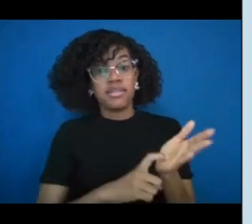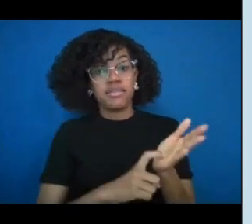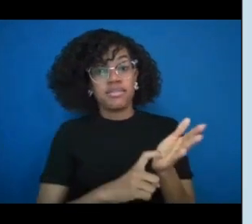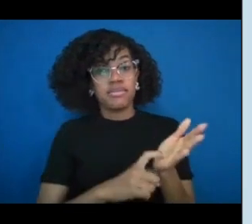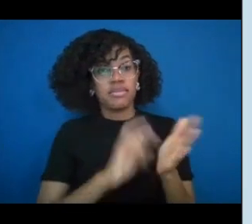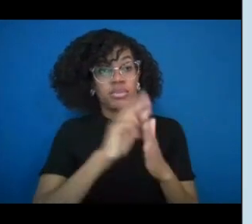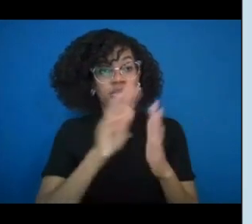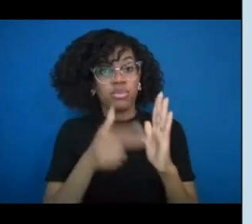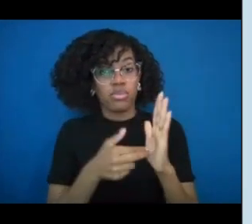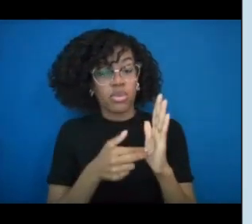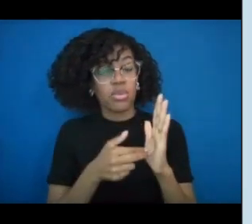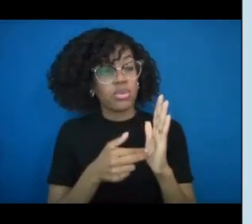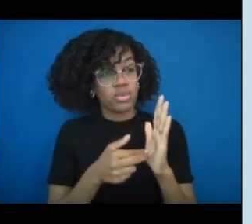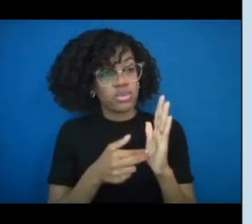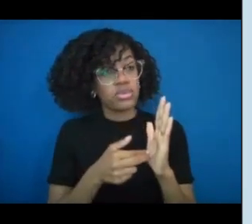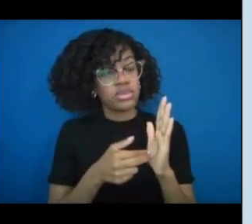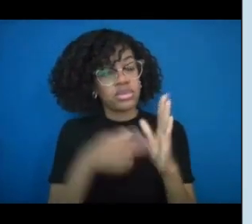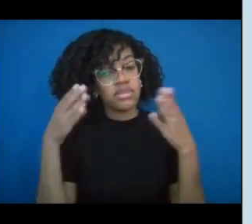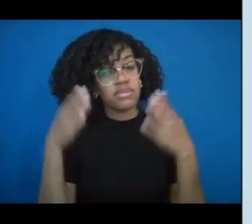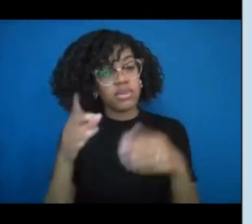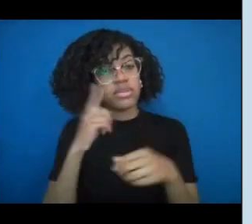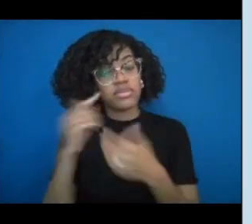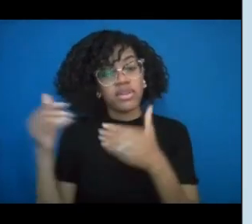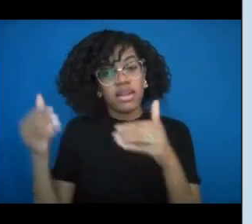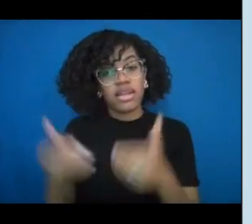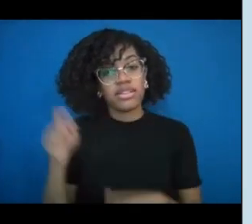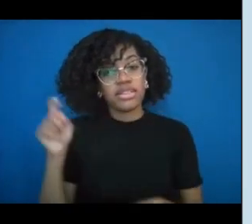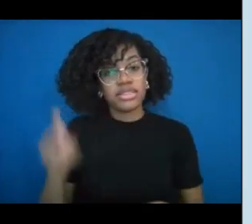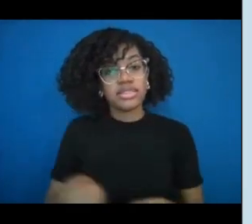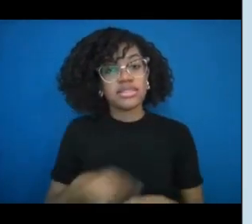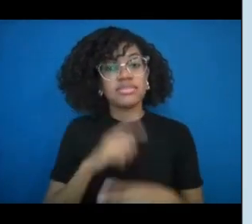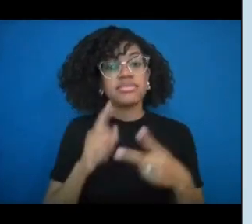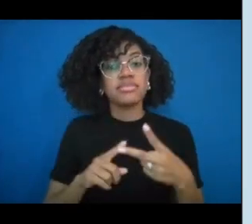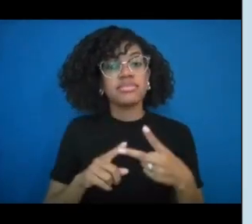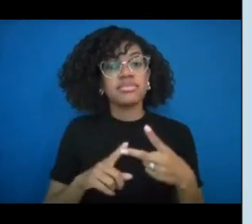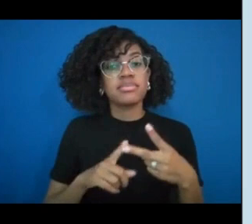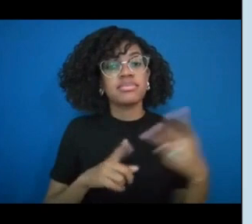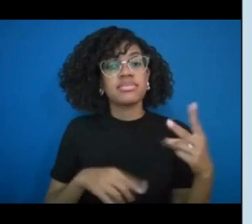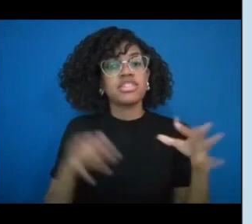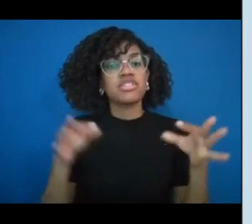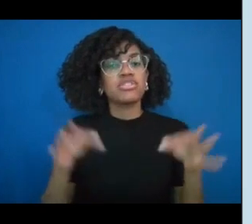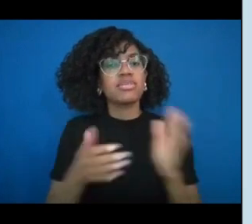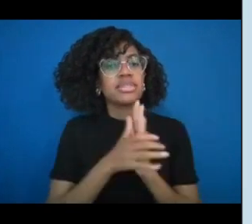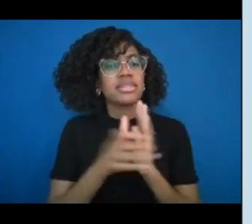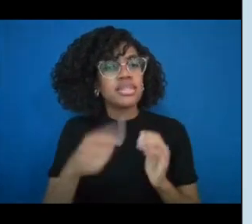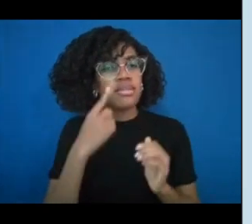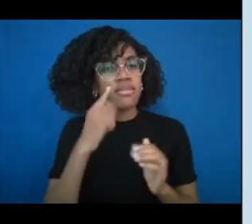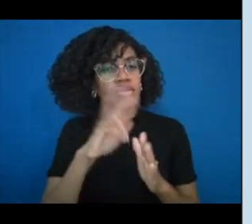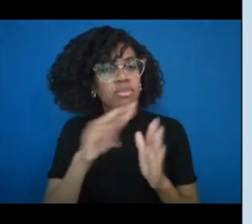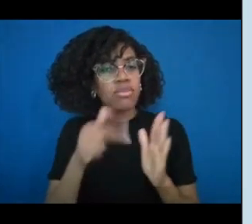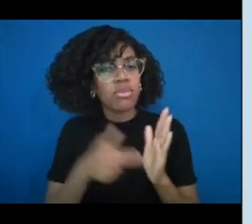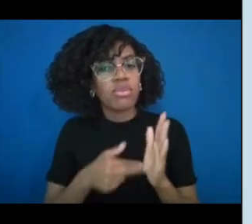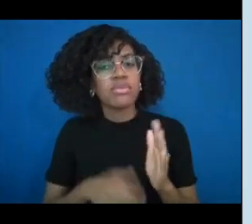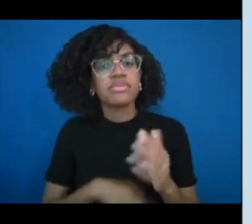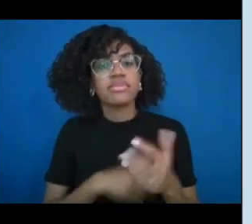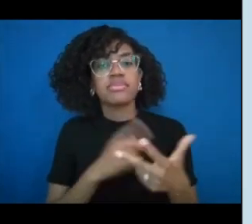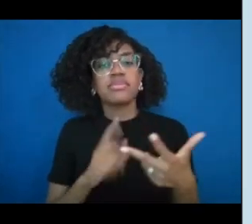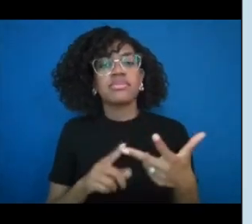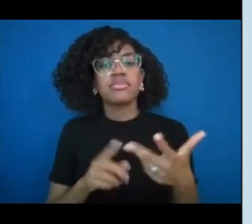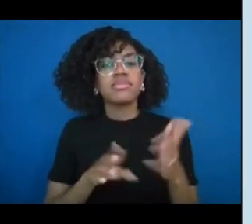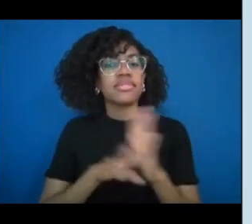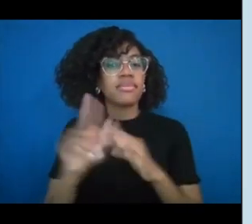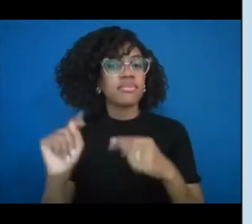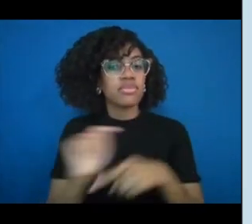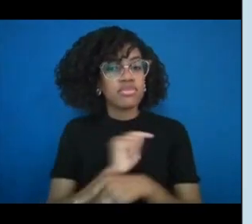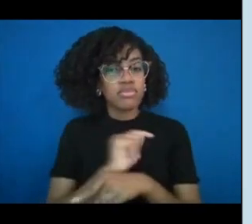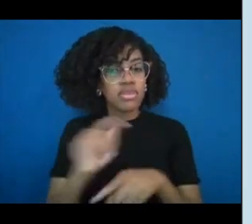roles to focus on for their hiring needs, determine the skills needed for those roles, developing training model